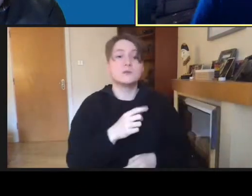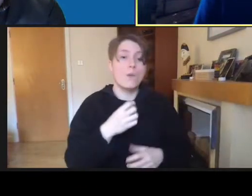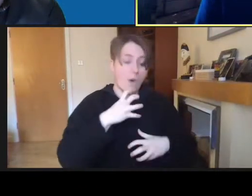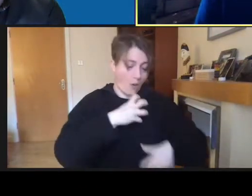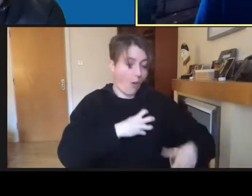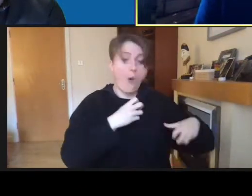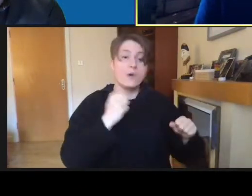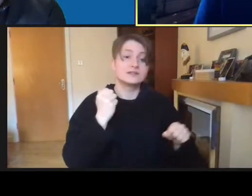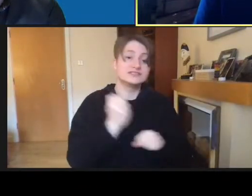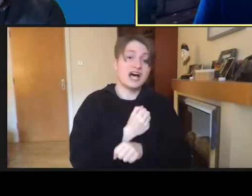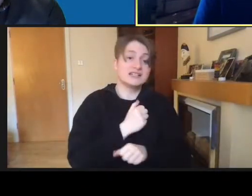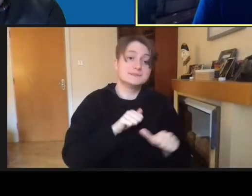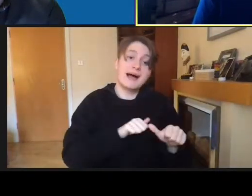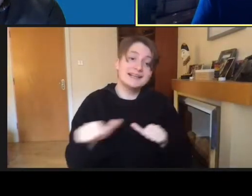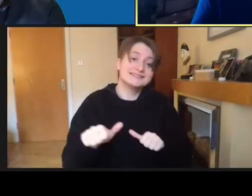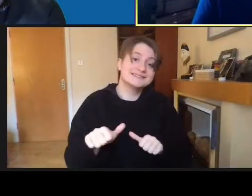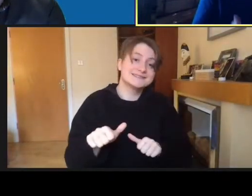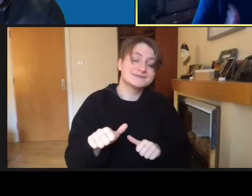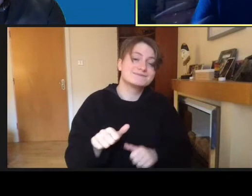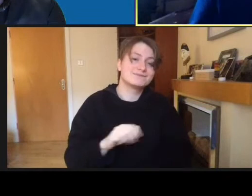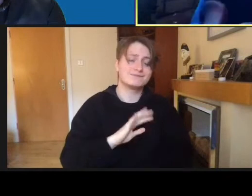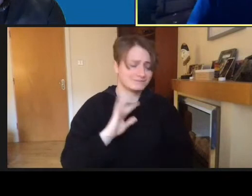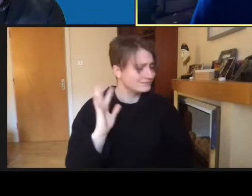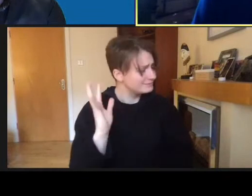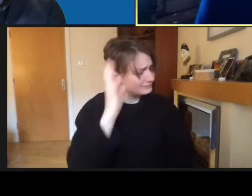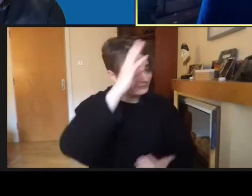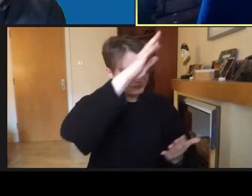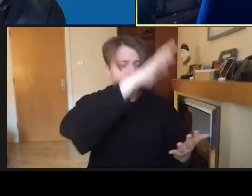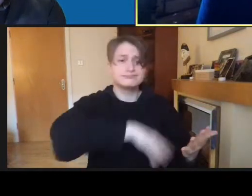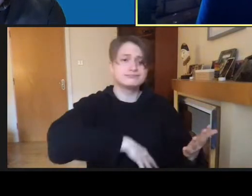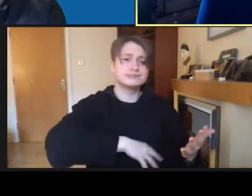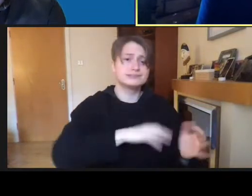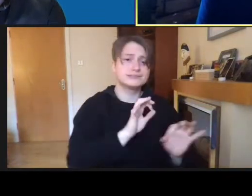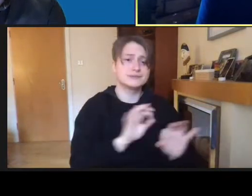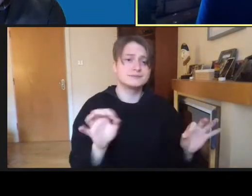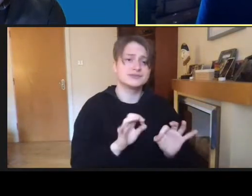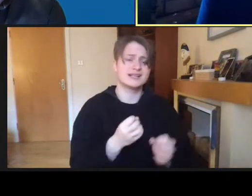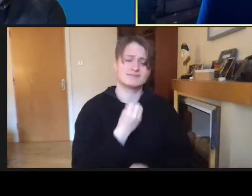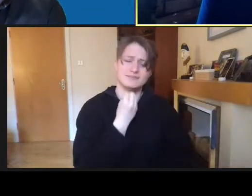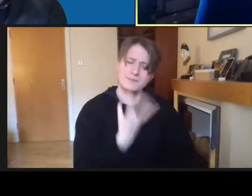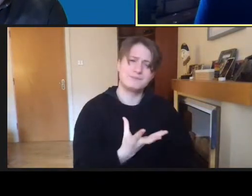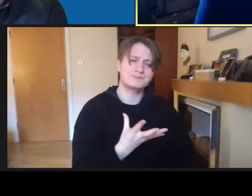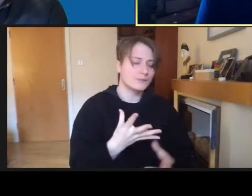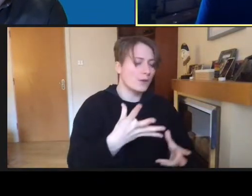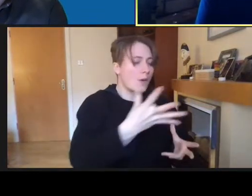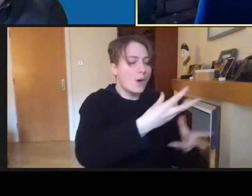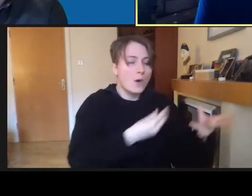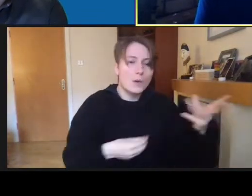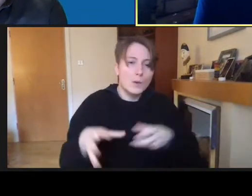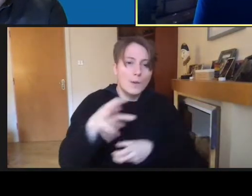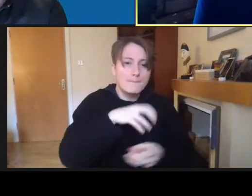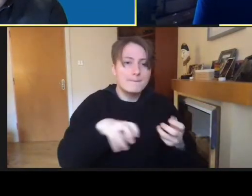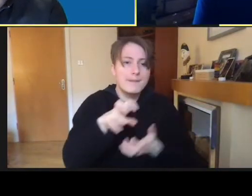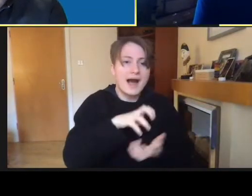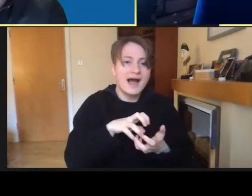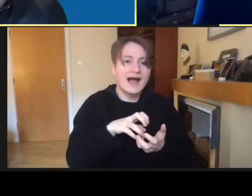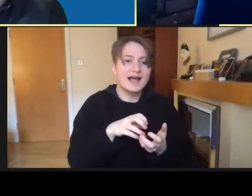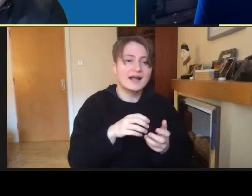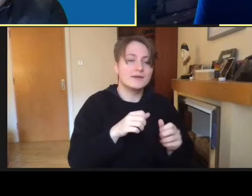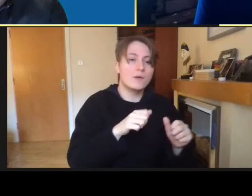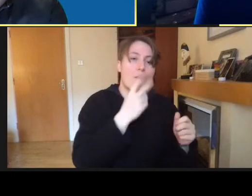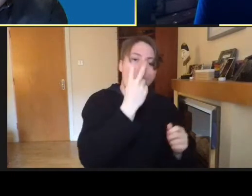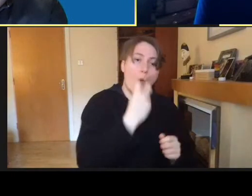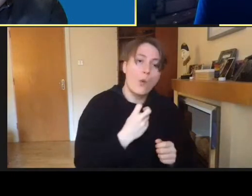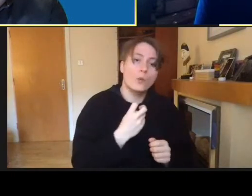these pieces, they're terrific at combining the best and the new effects